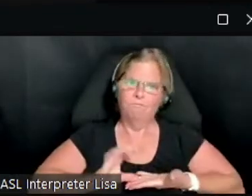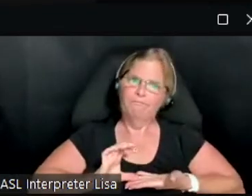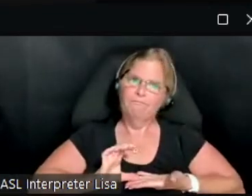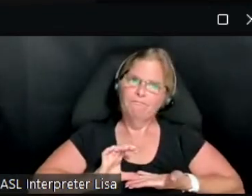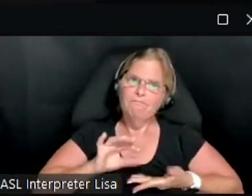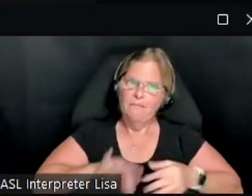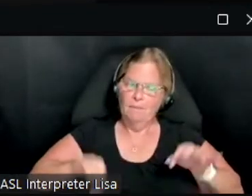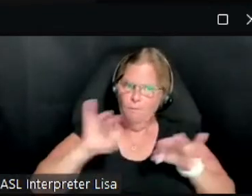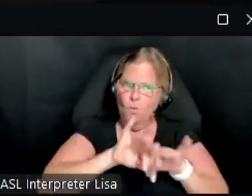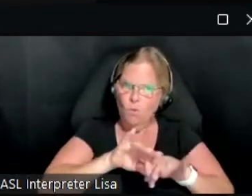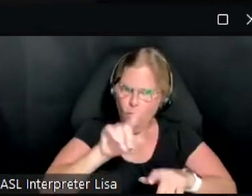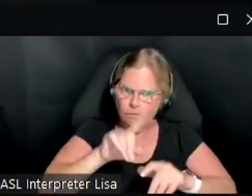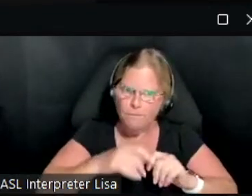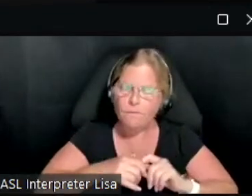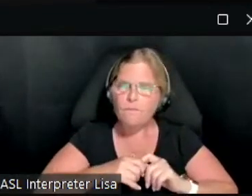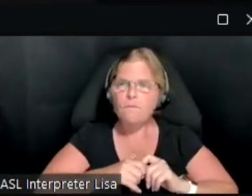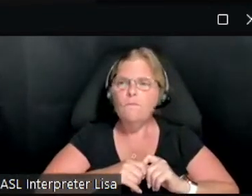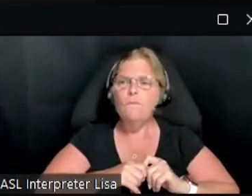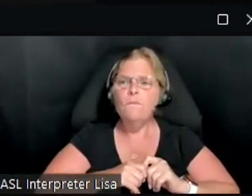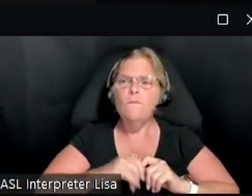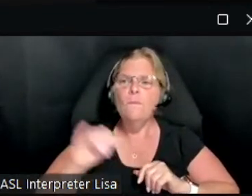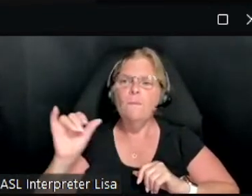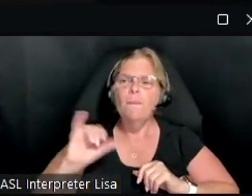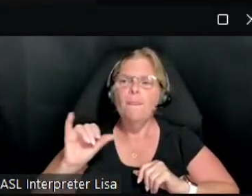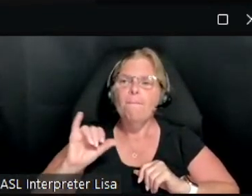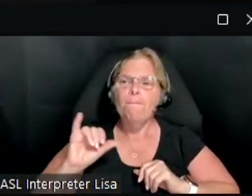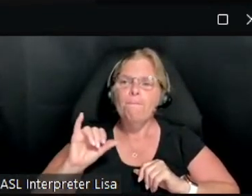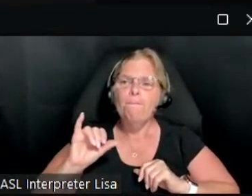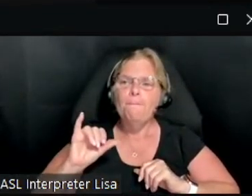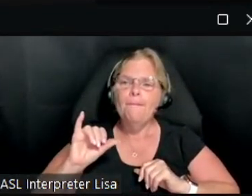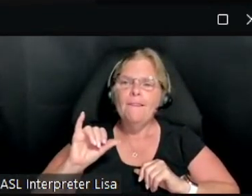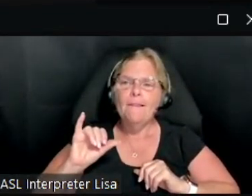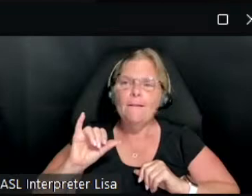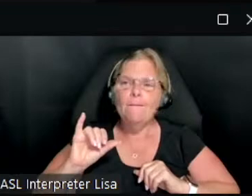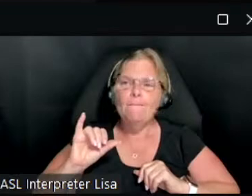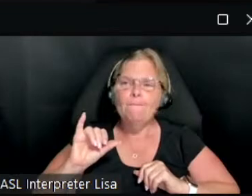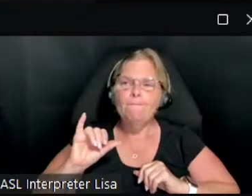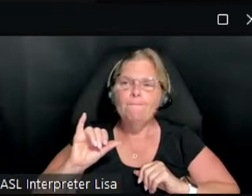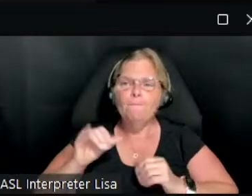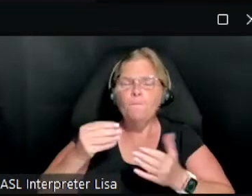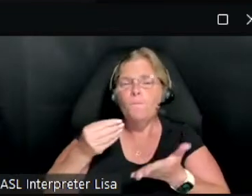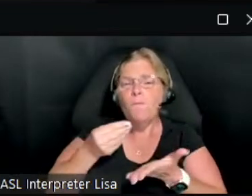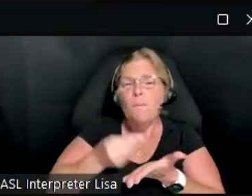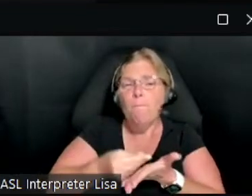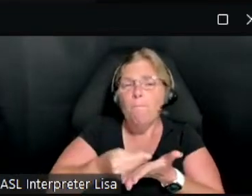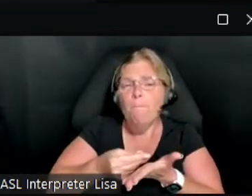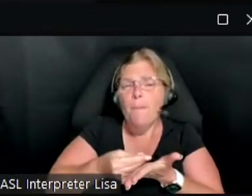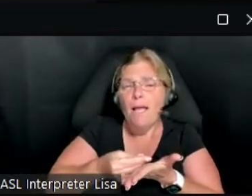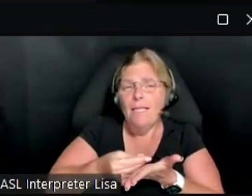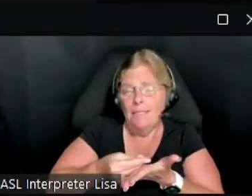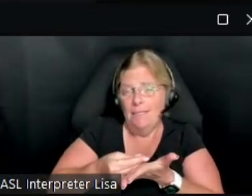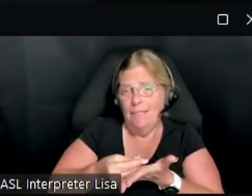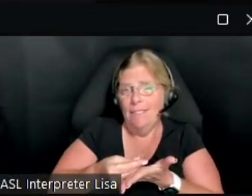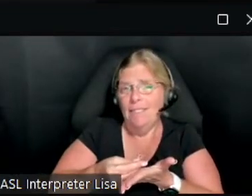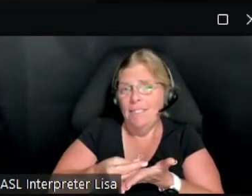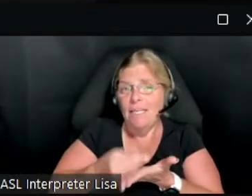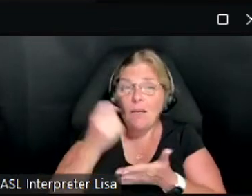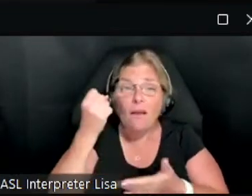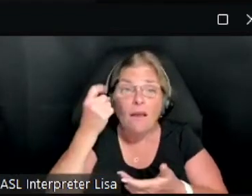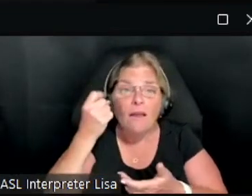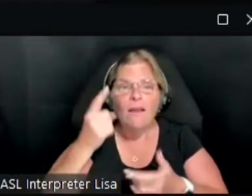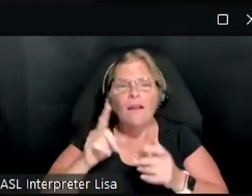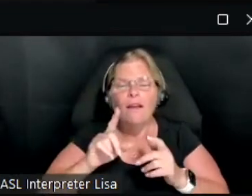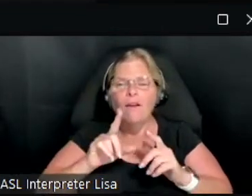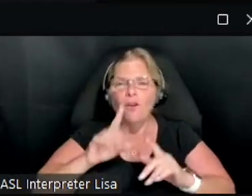also putting some money into creative efforts to be responsive to the